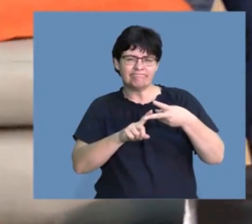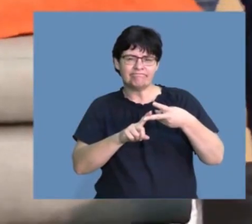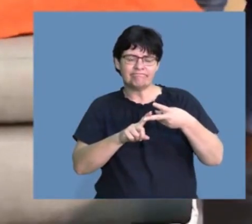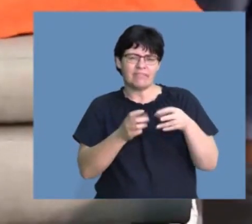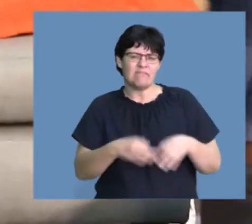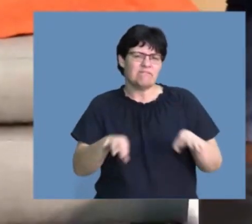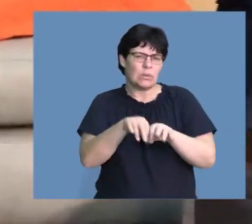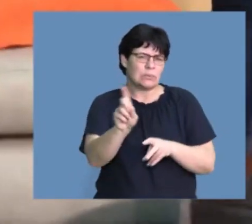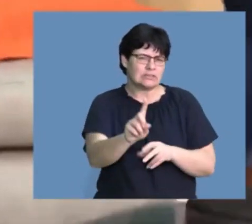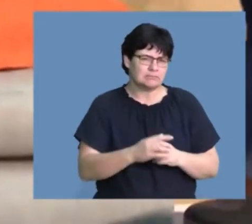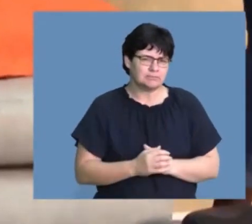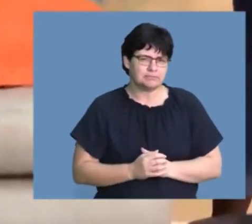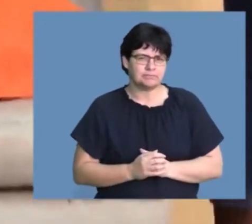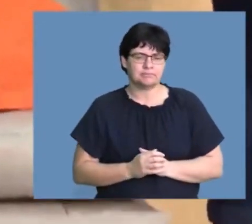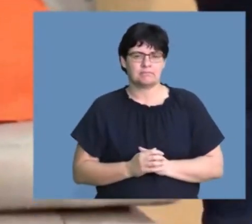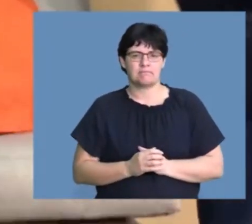Reniel,